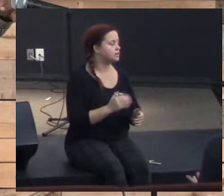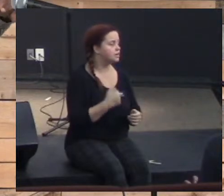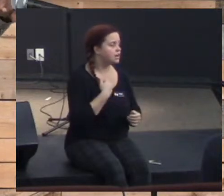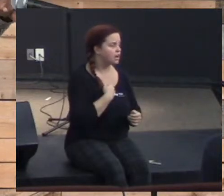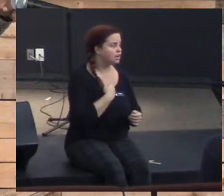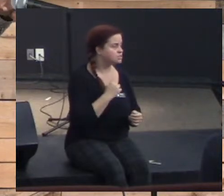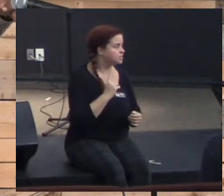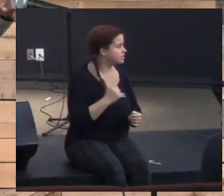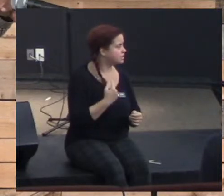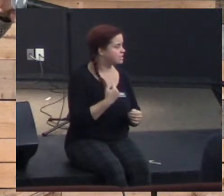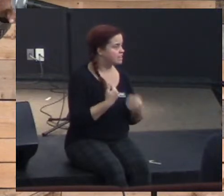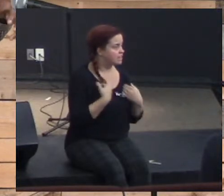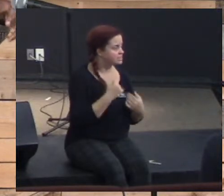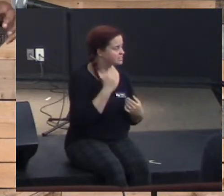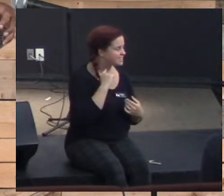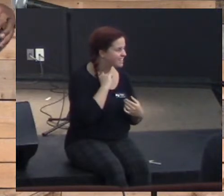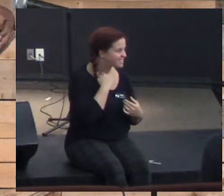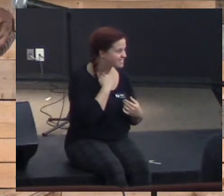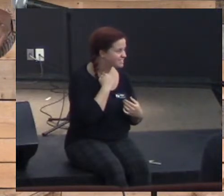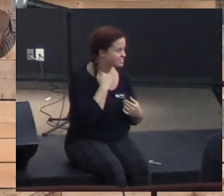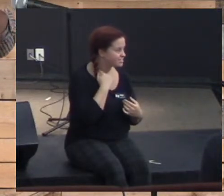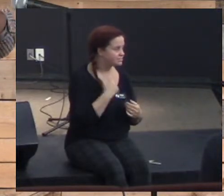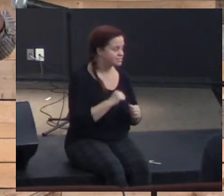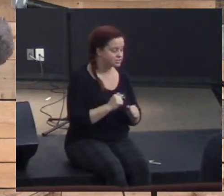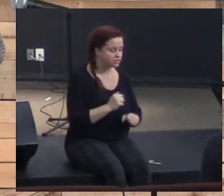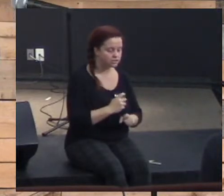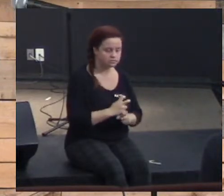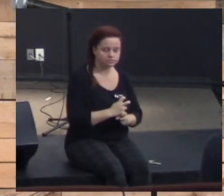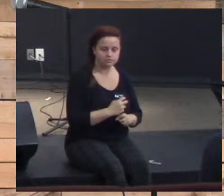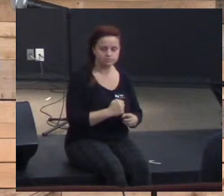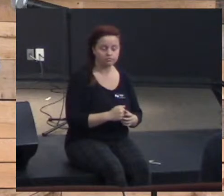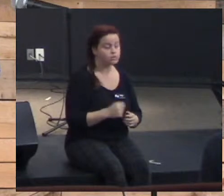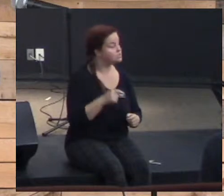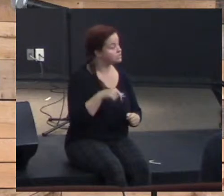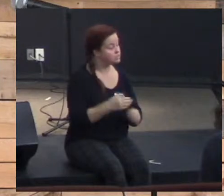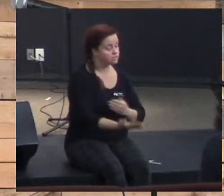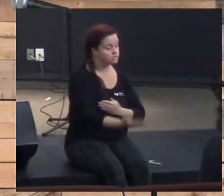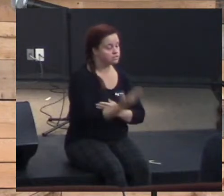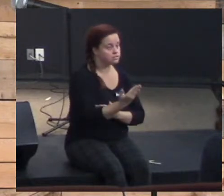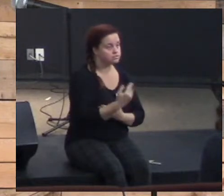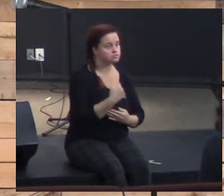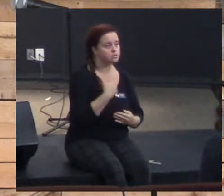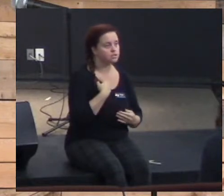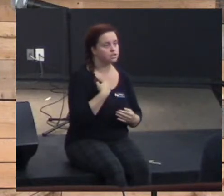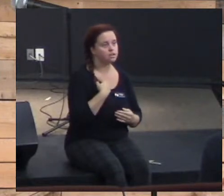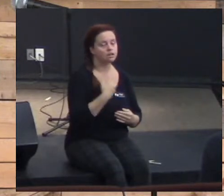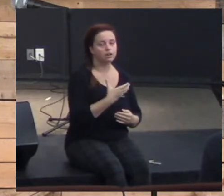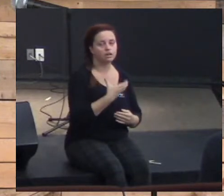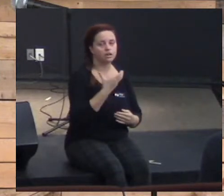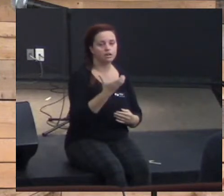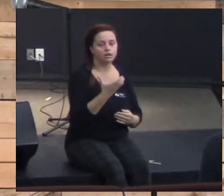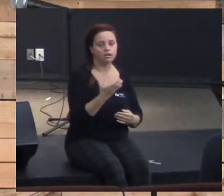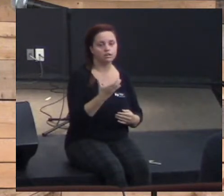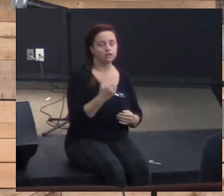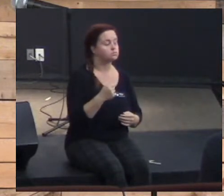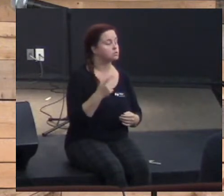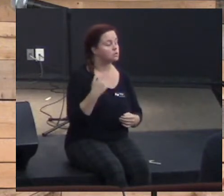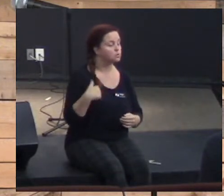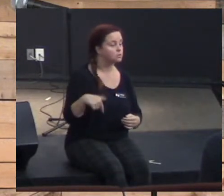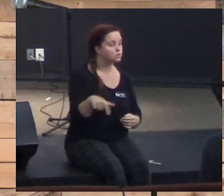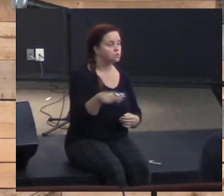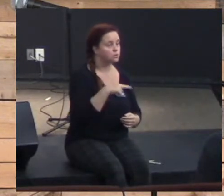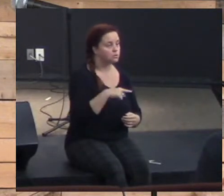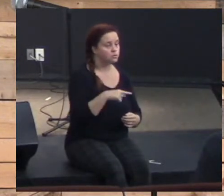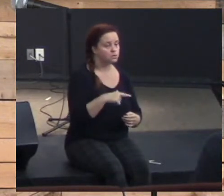could enter. And so this morning, I call us. We are the living stones. The temple of